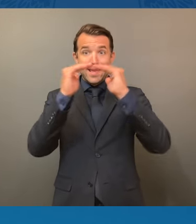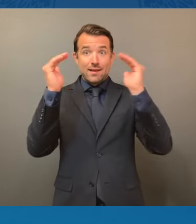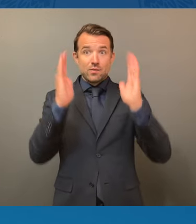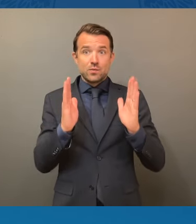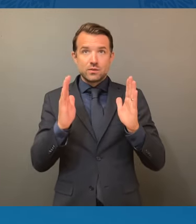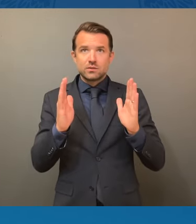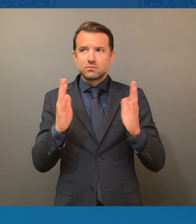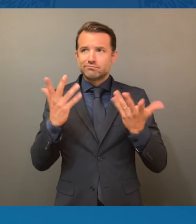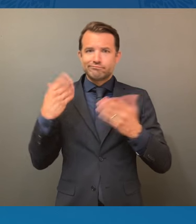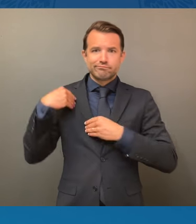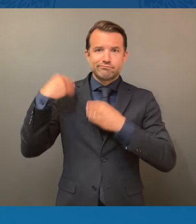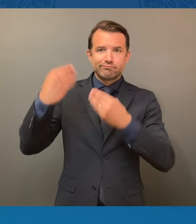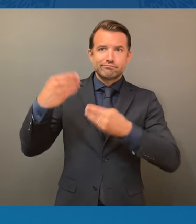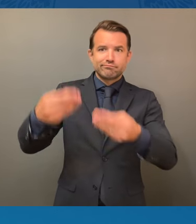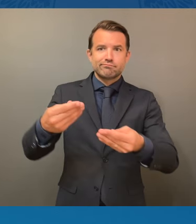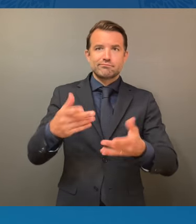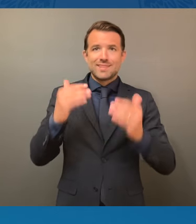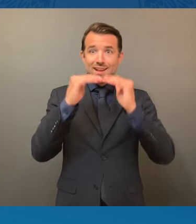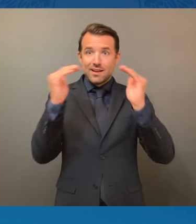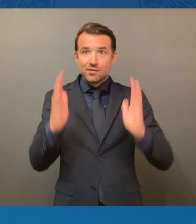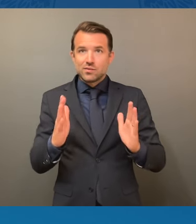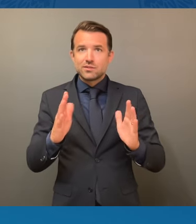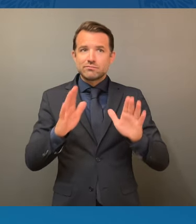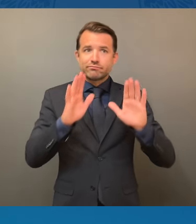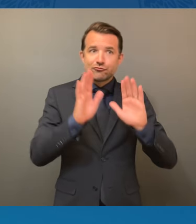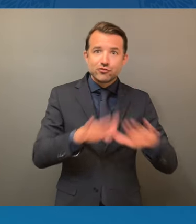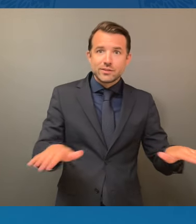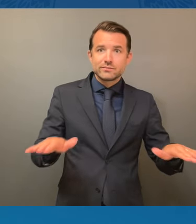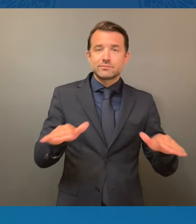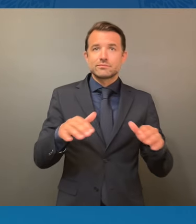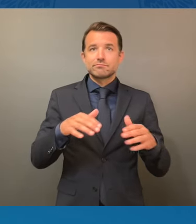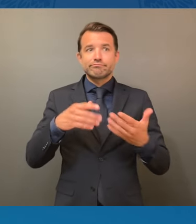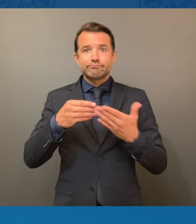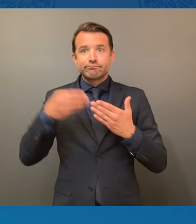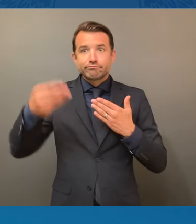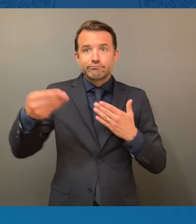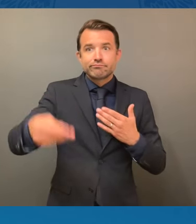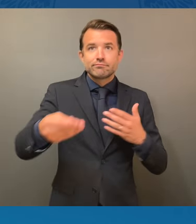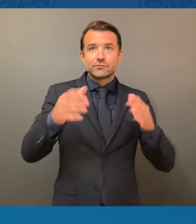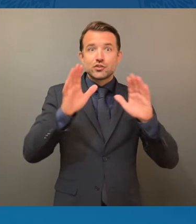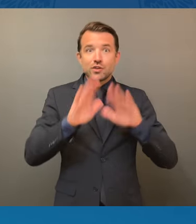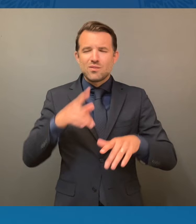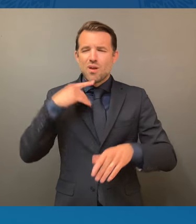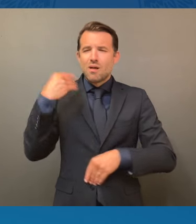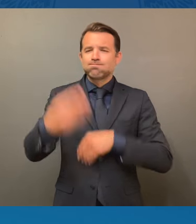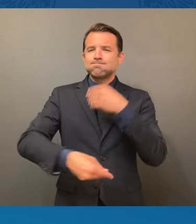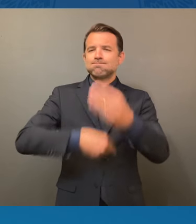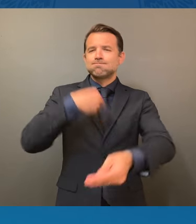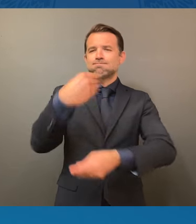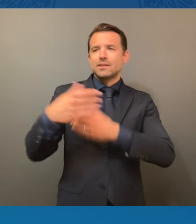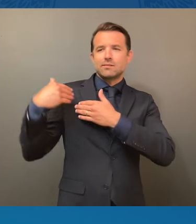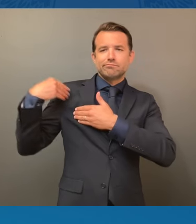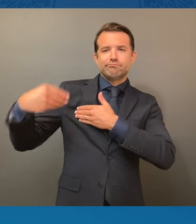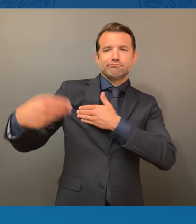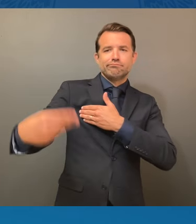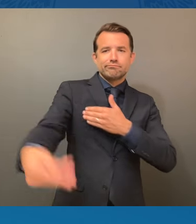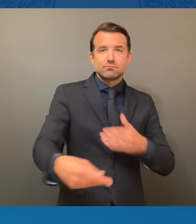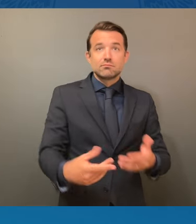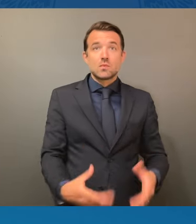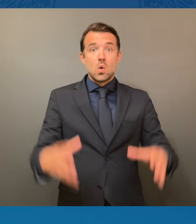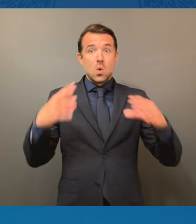children and grandchildren. Home ownership is one of the greatest sources in the community